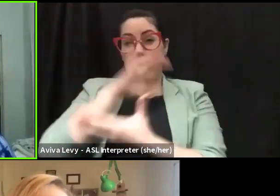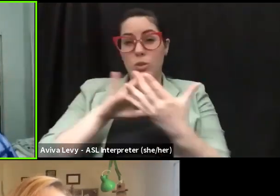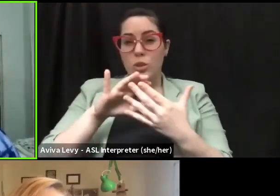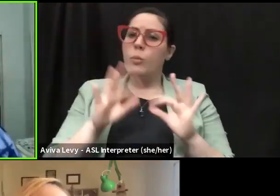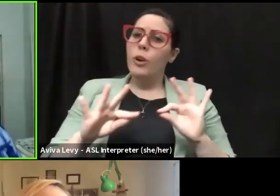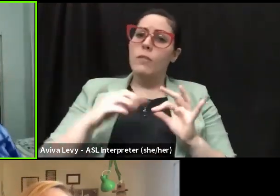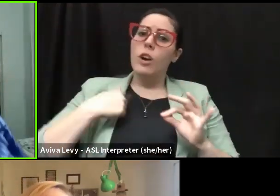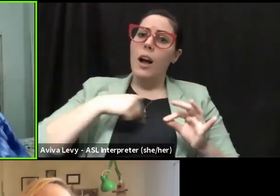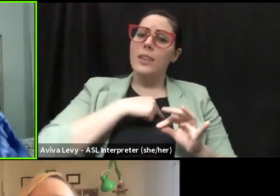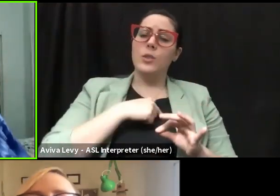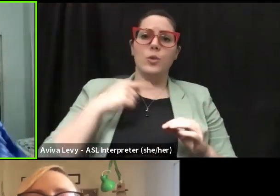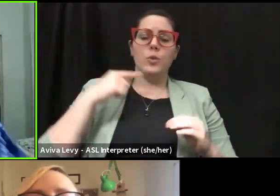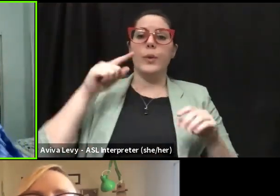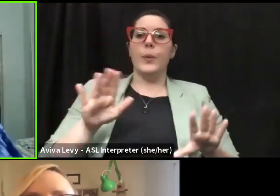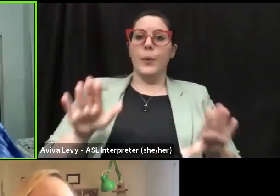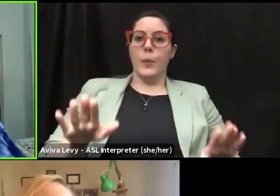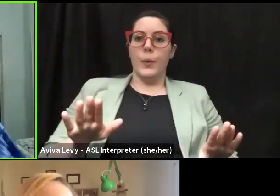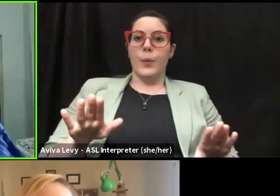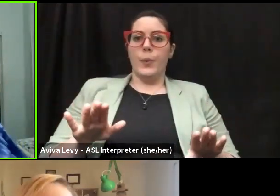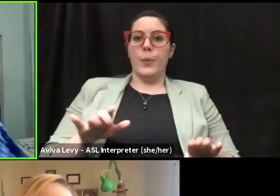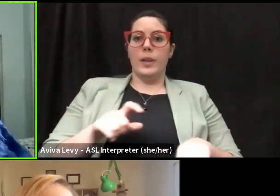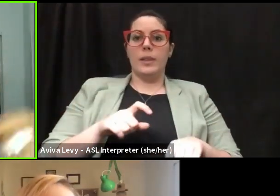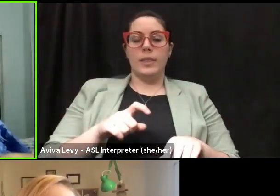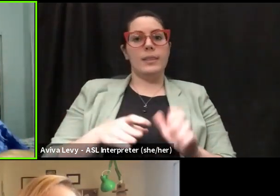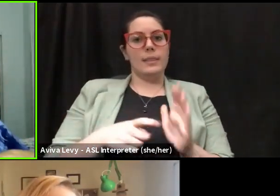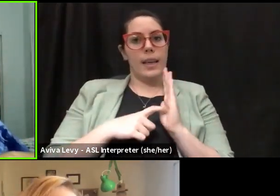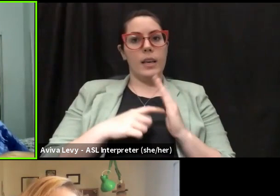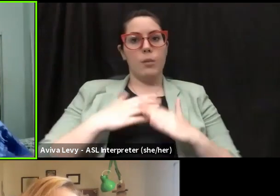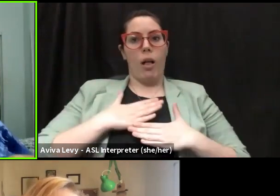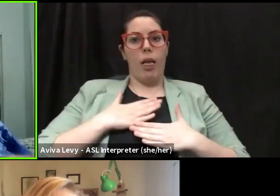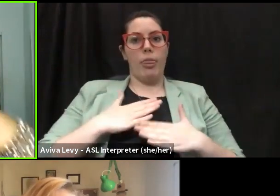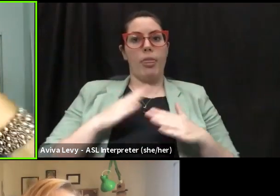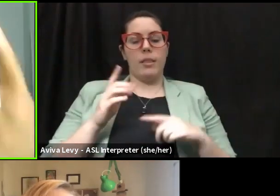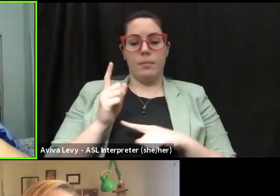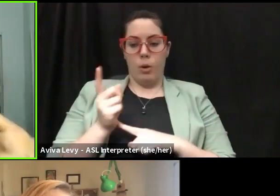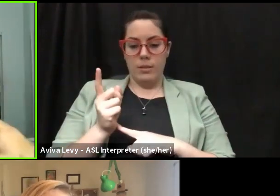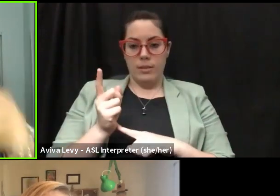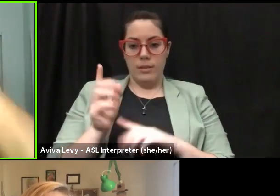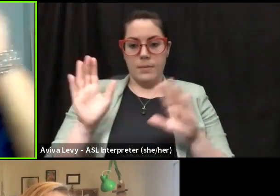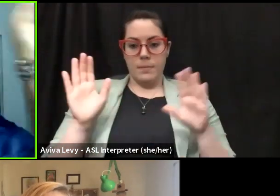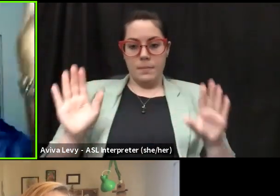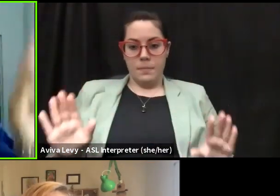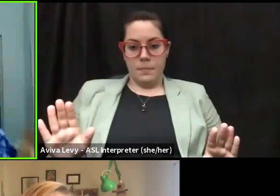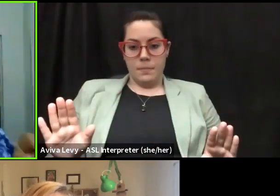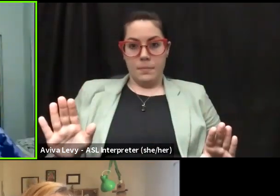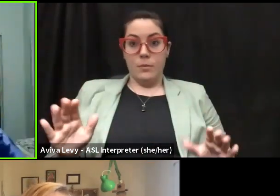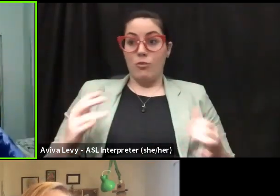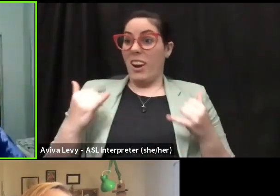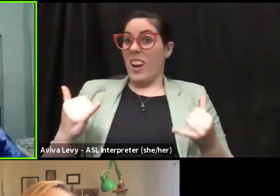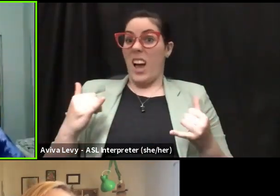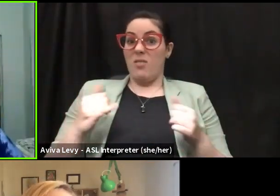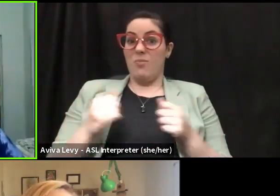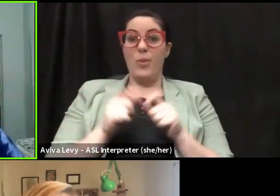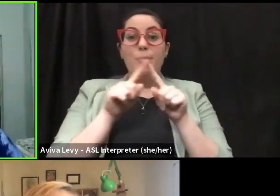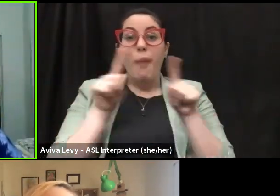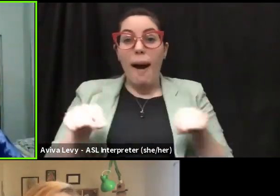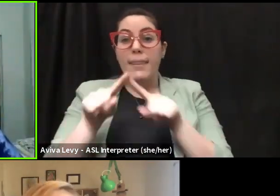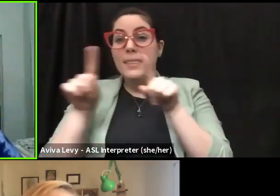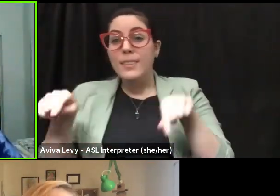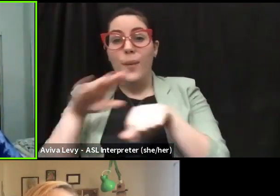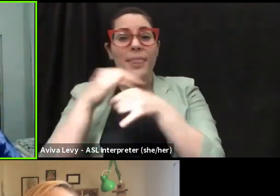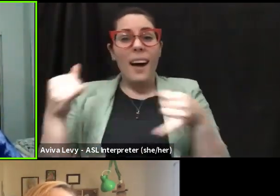breath and realize that we may be in this format, these boxes, we may be in